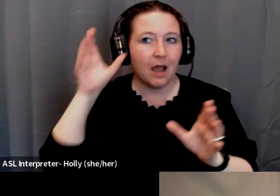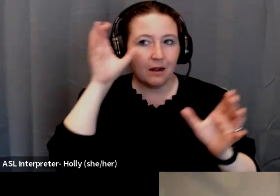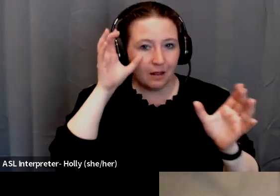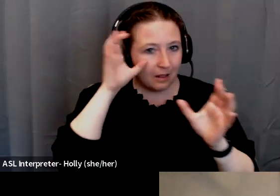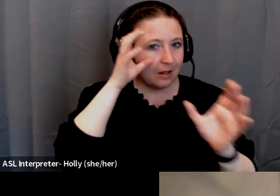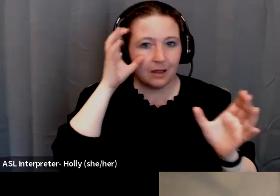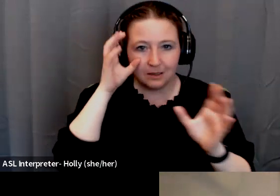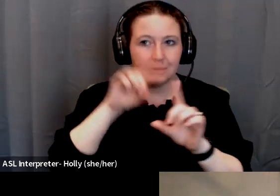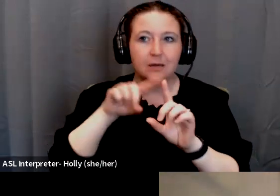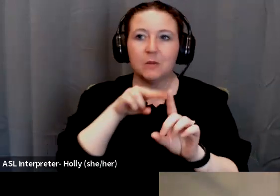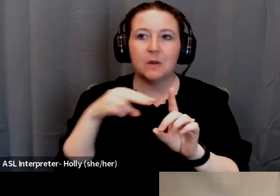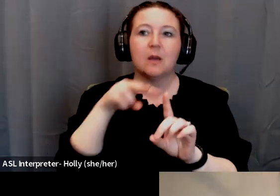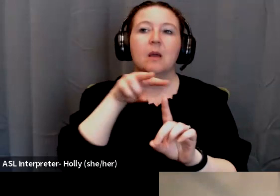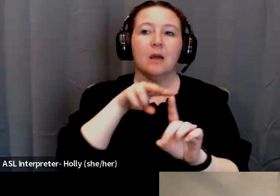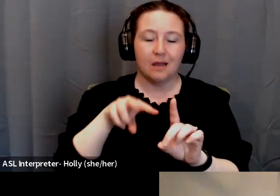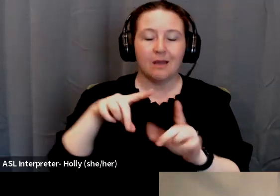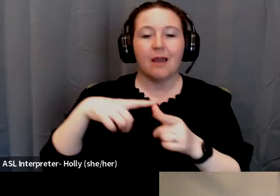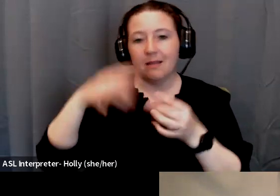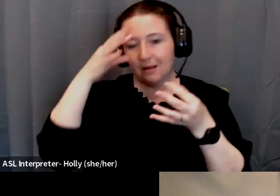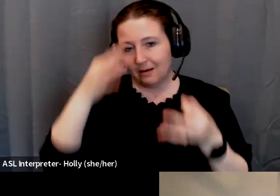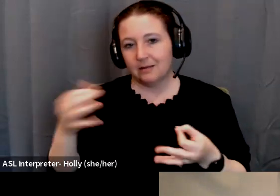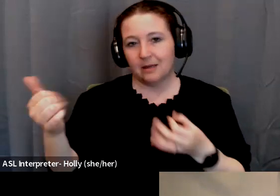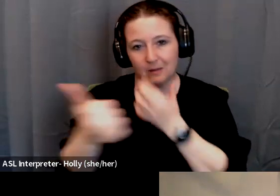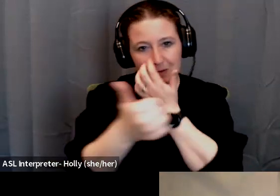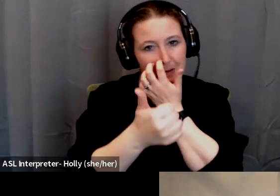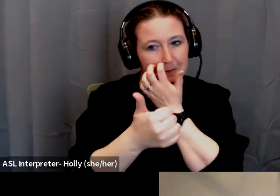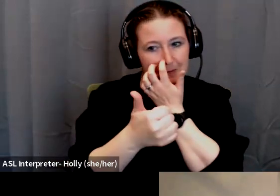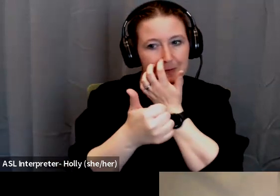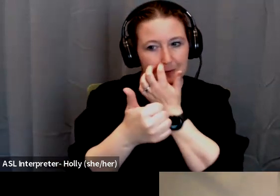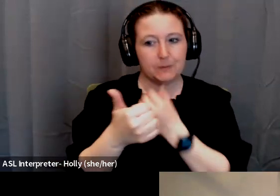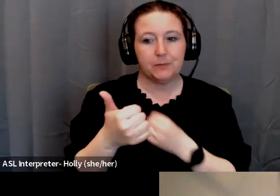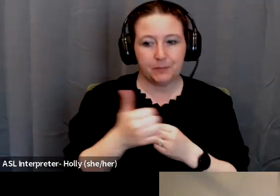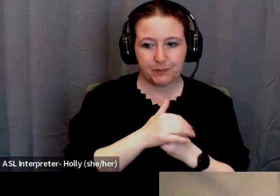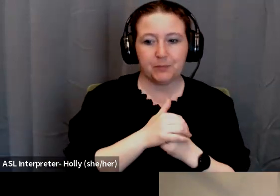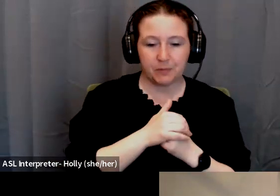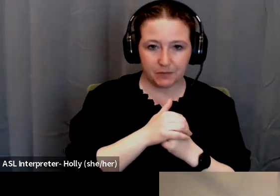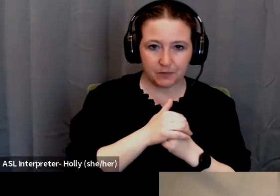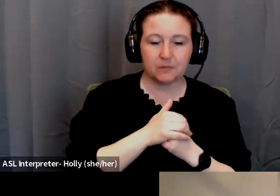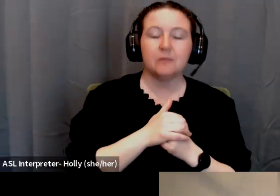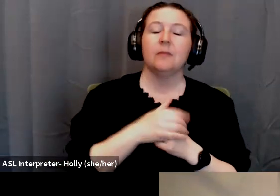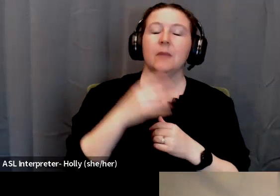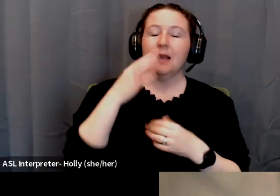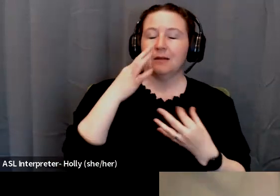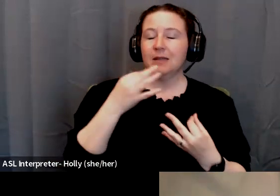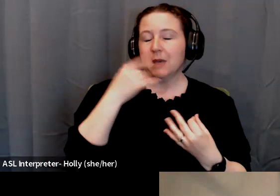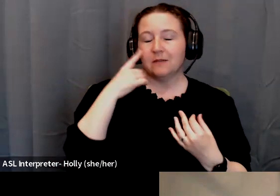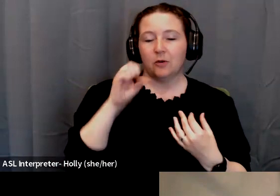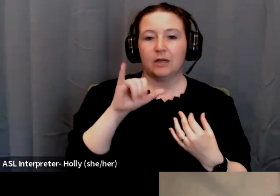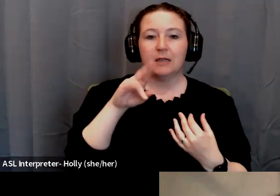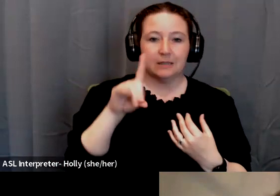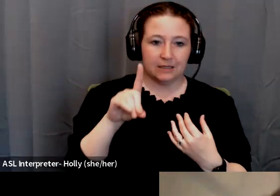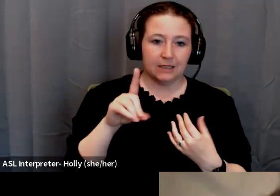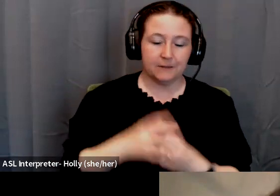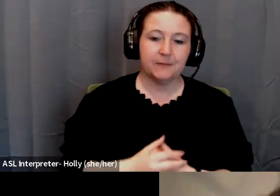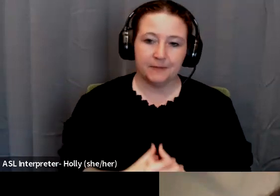the views of others, and then make their own decision about what's best for your synod, and then vote your conscience on that.